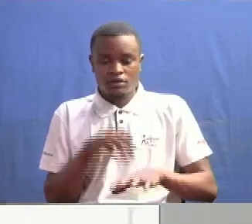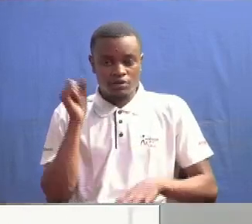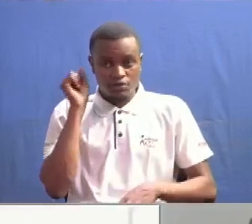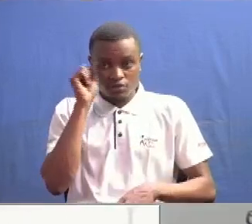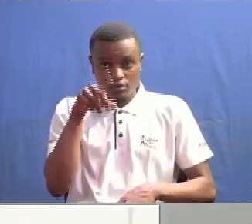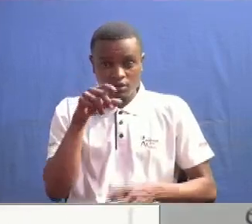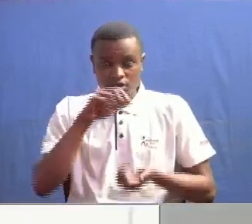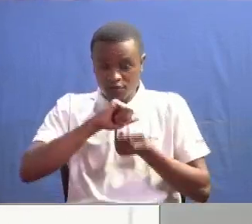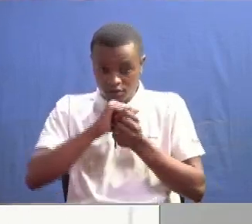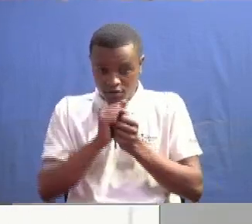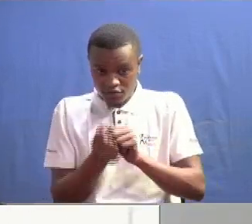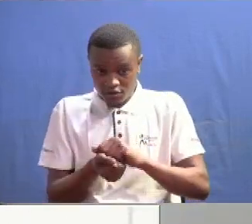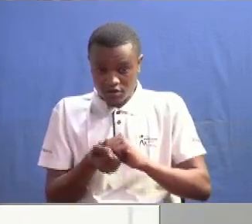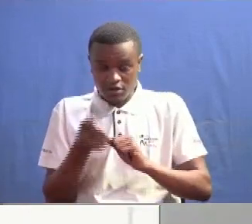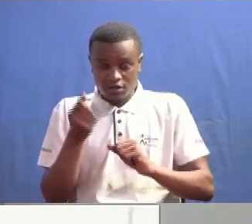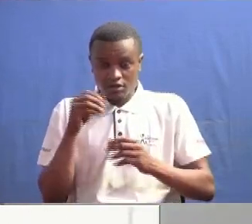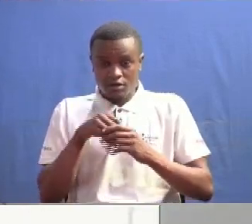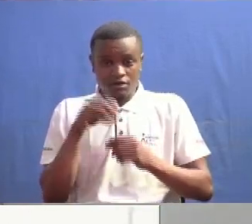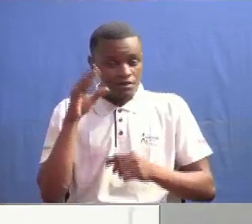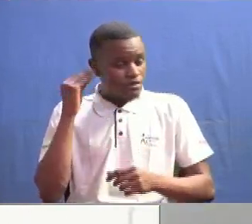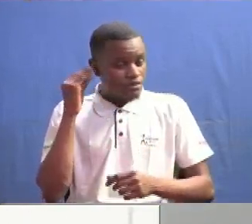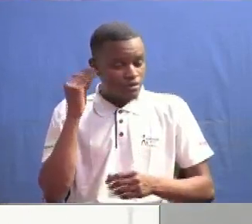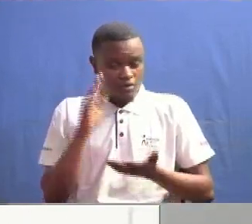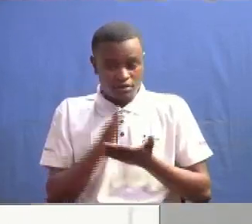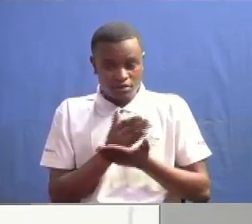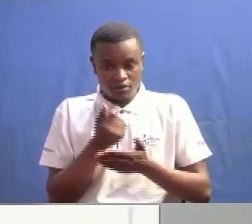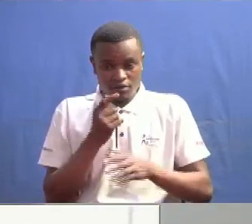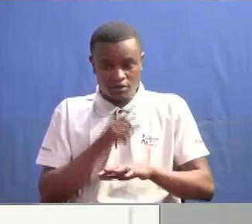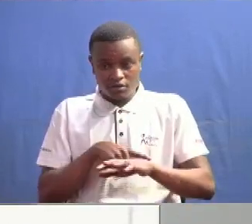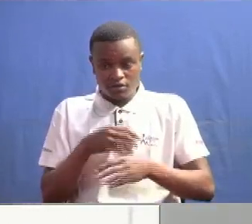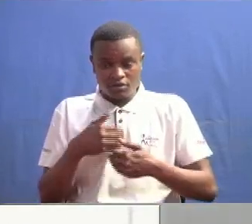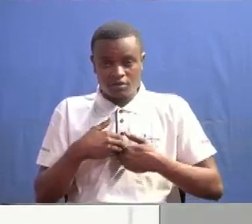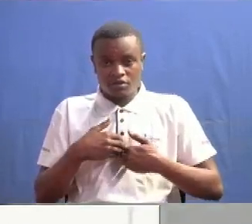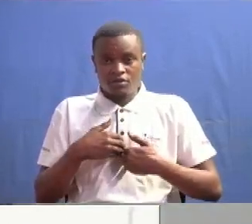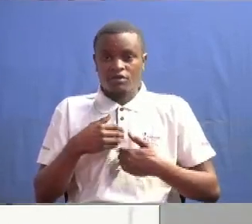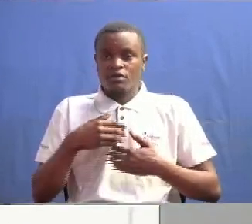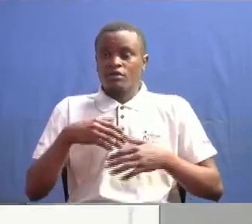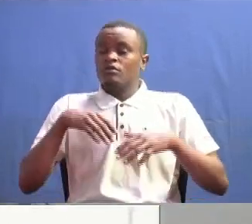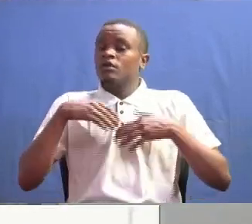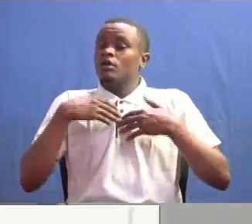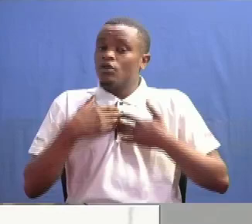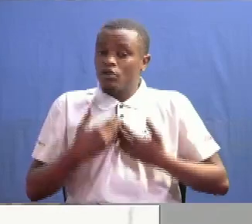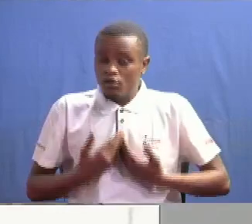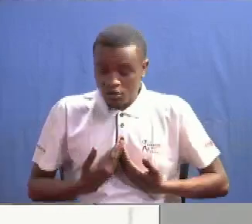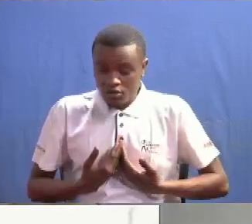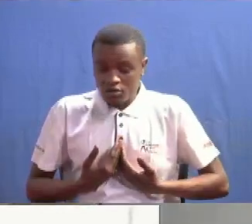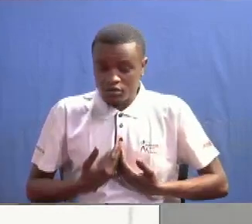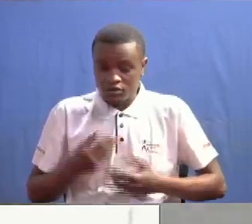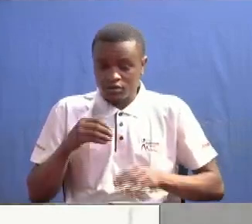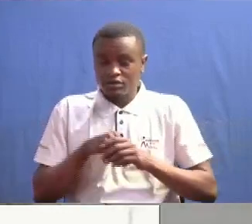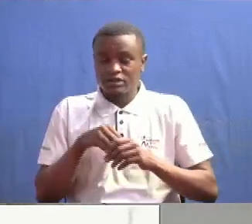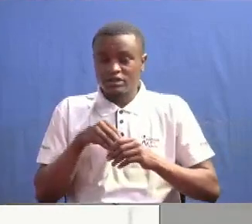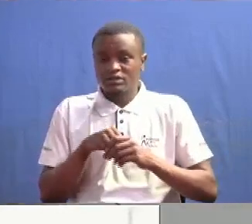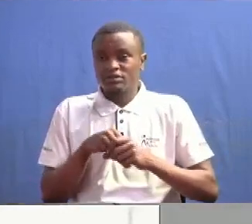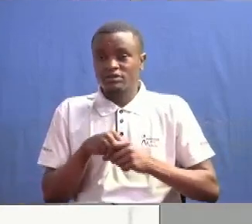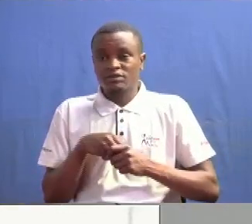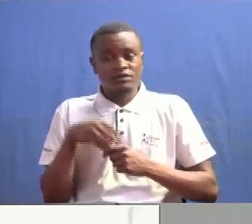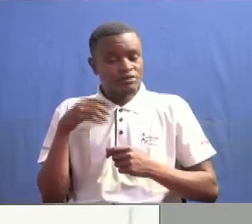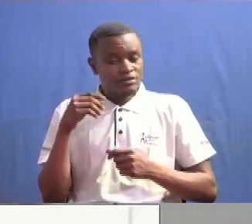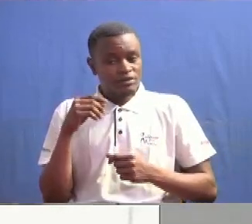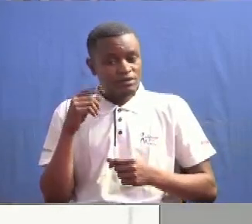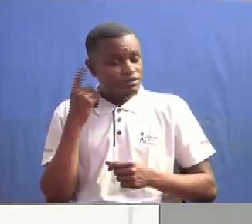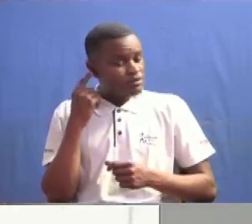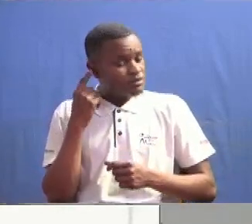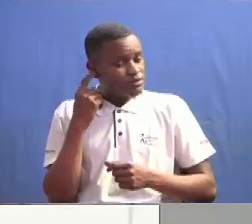in your hearing. And then sometimes you can have dizziness, because this inner part of the ear, this one part is for